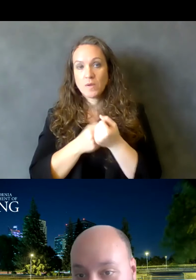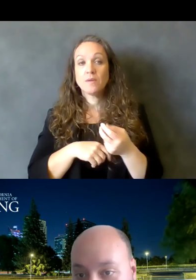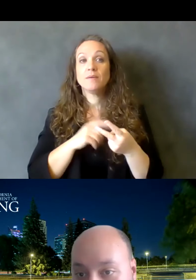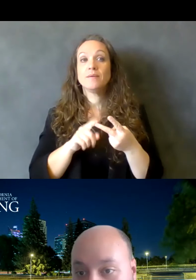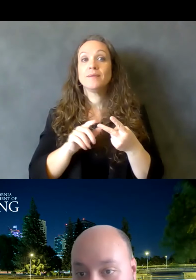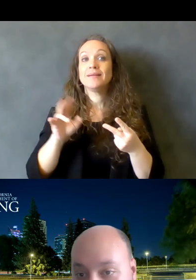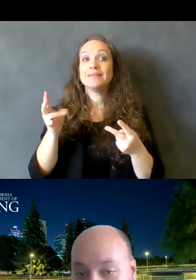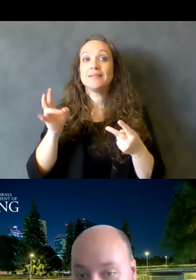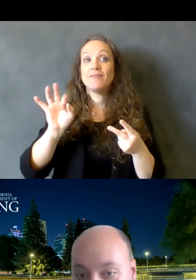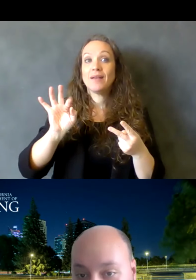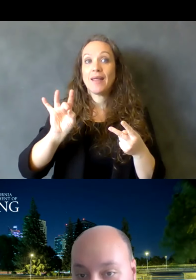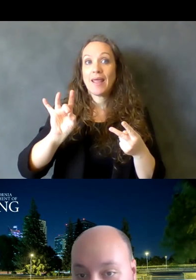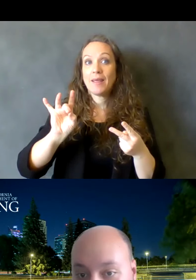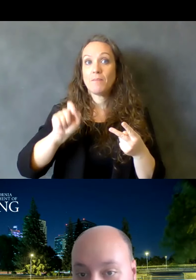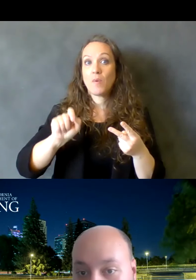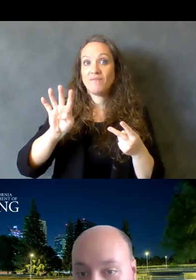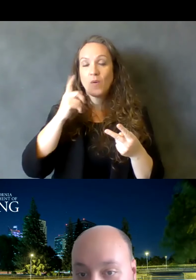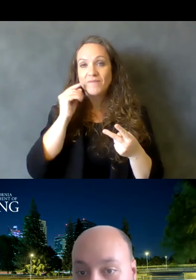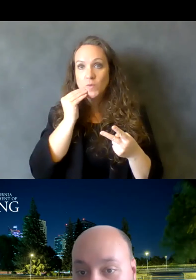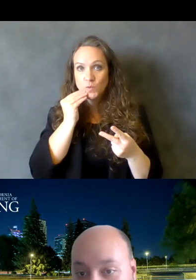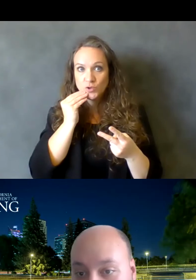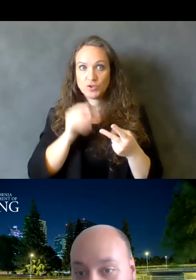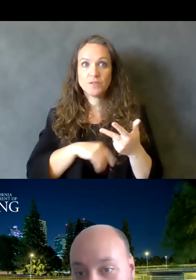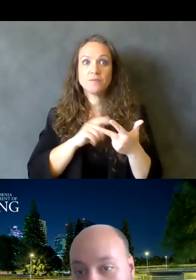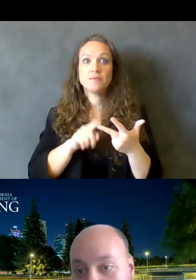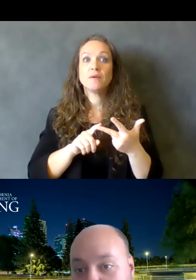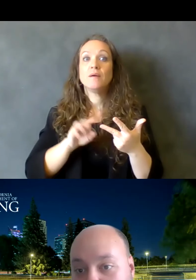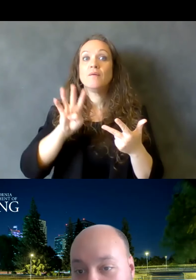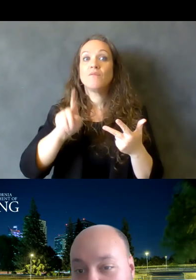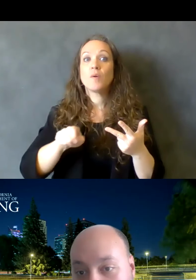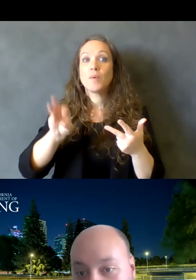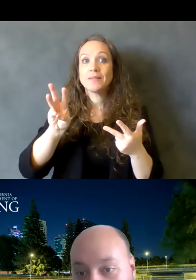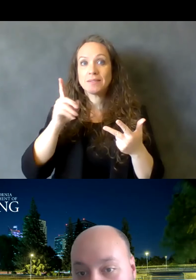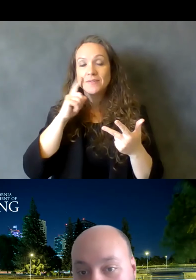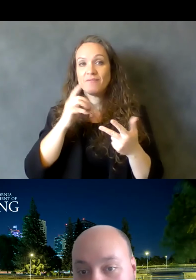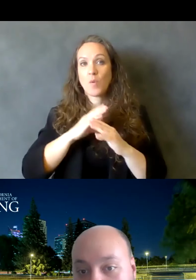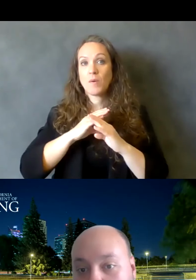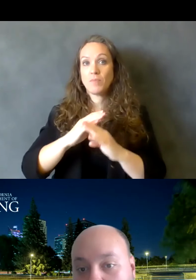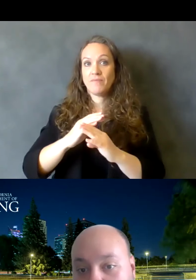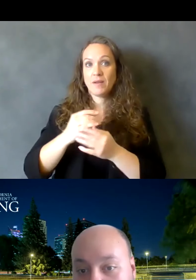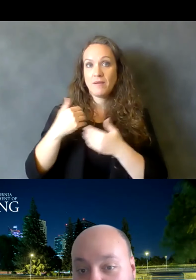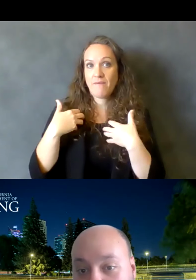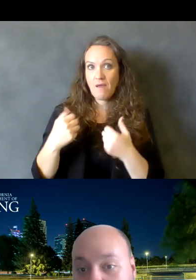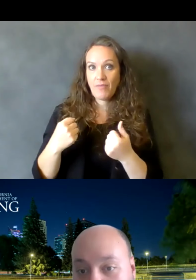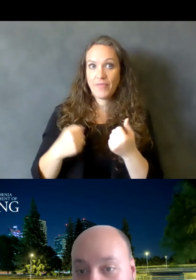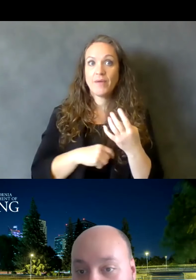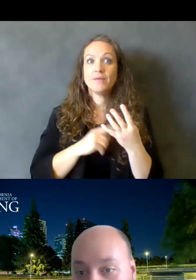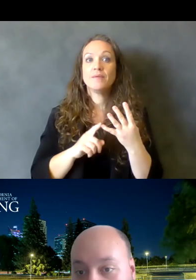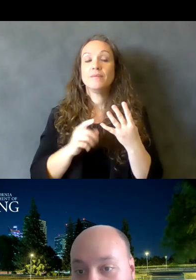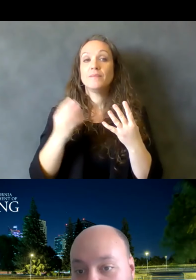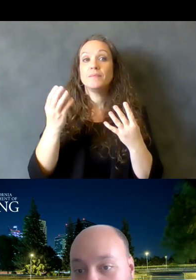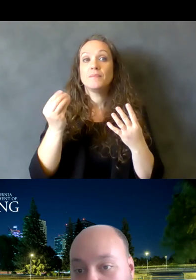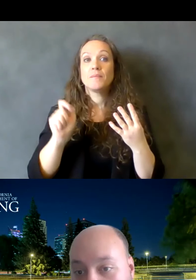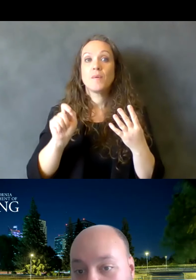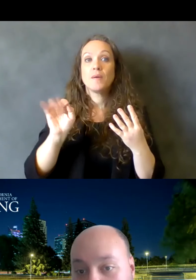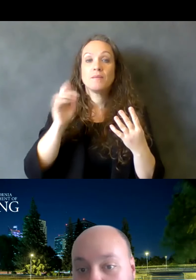$78.4 million in senior nutrition, $4.6 million in preventative health, $14.9 million